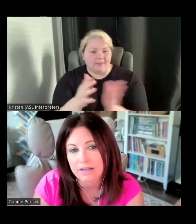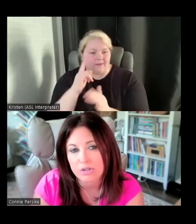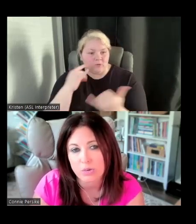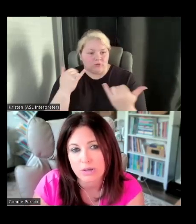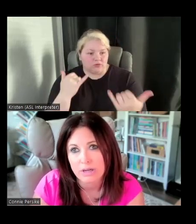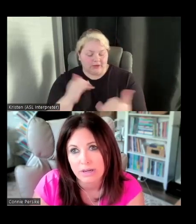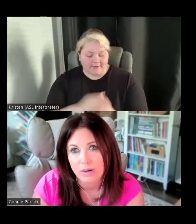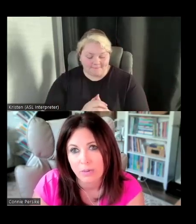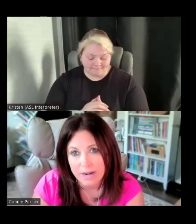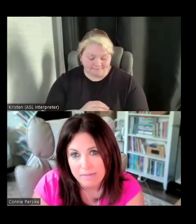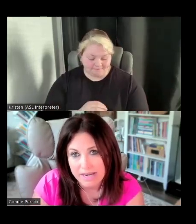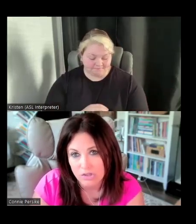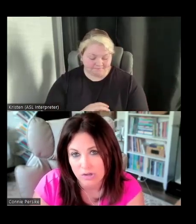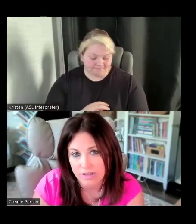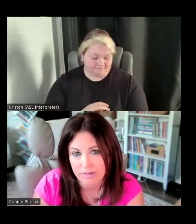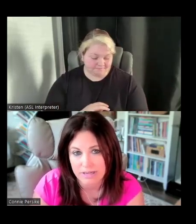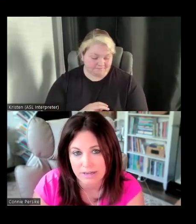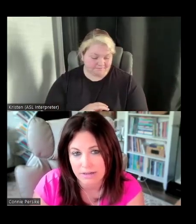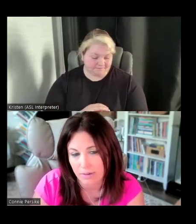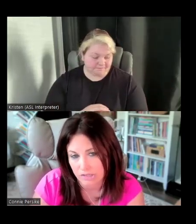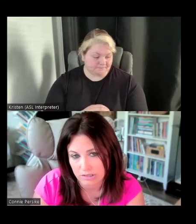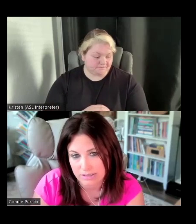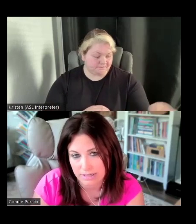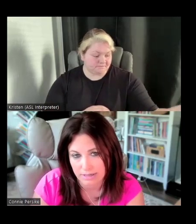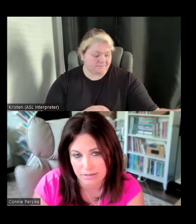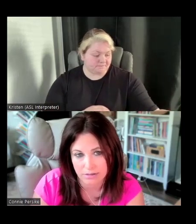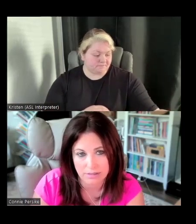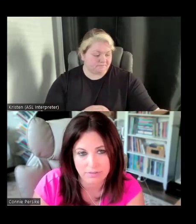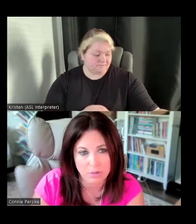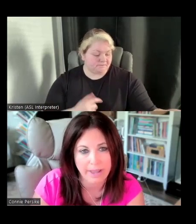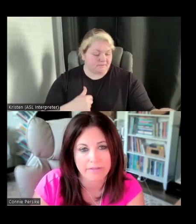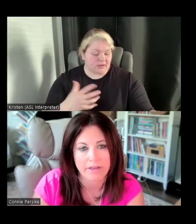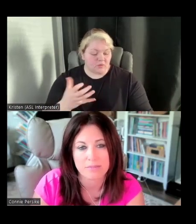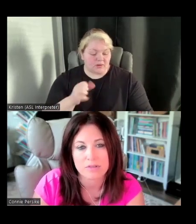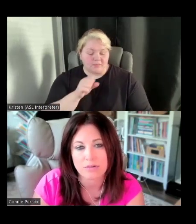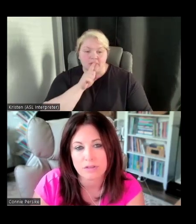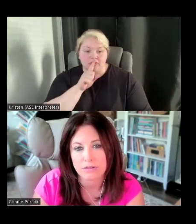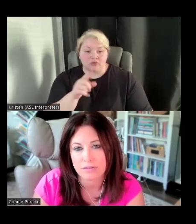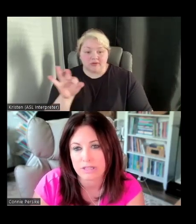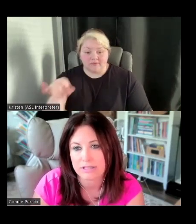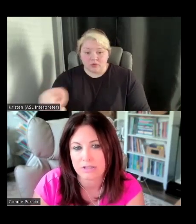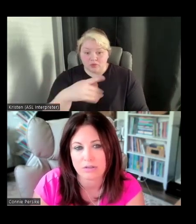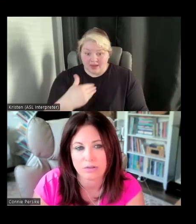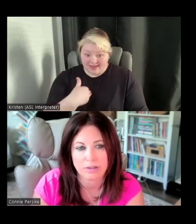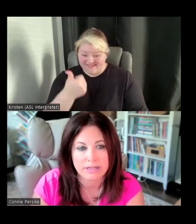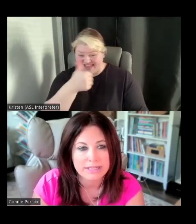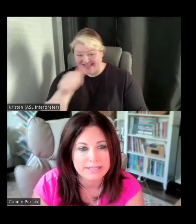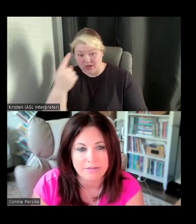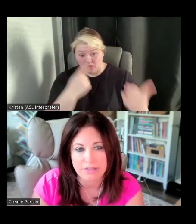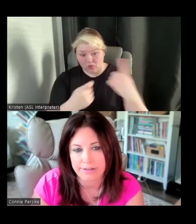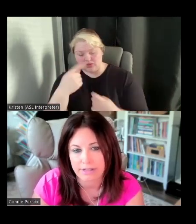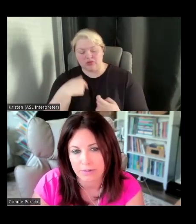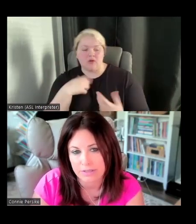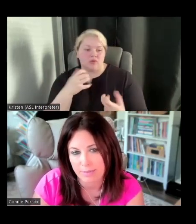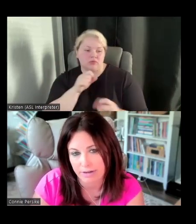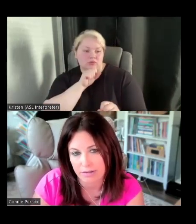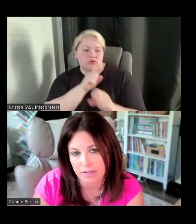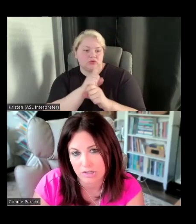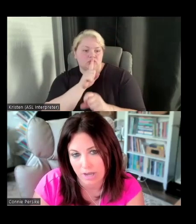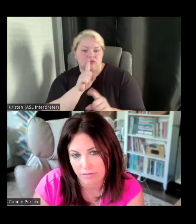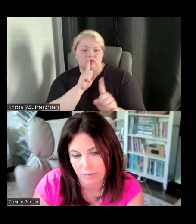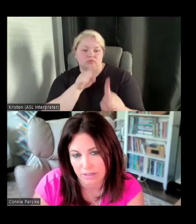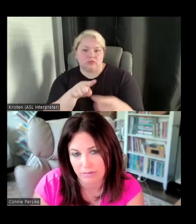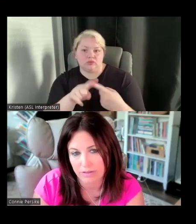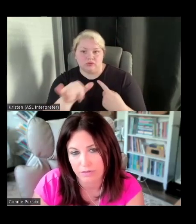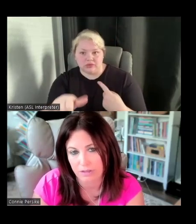today. And I do want to make sure that we get questions answered if you have them. So feel free to, Stephanie already knows to monitor